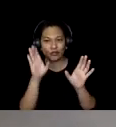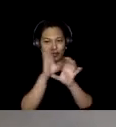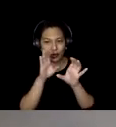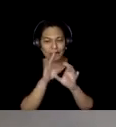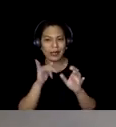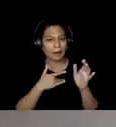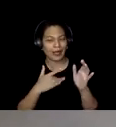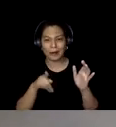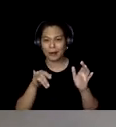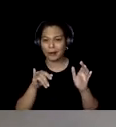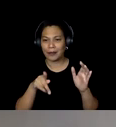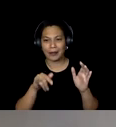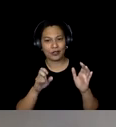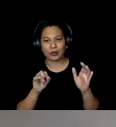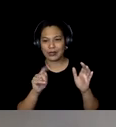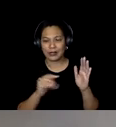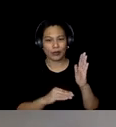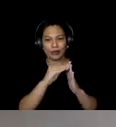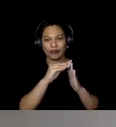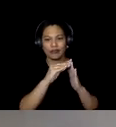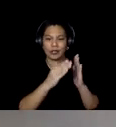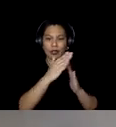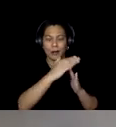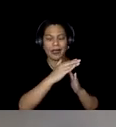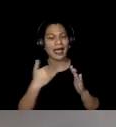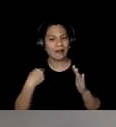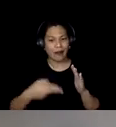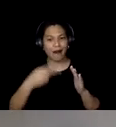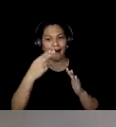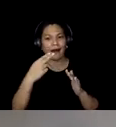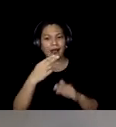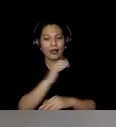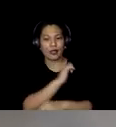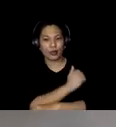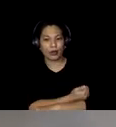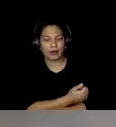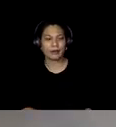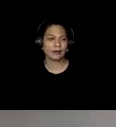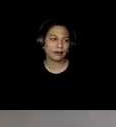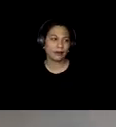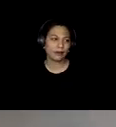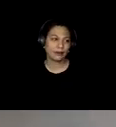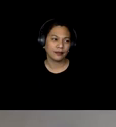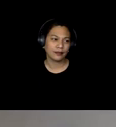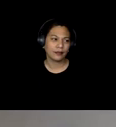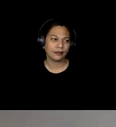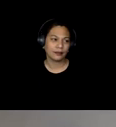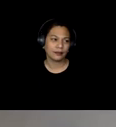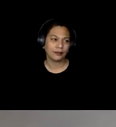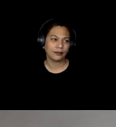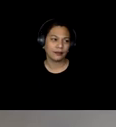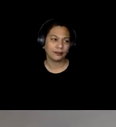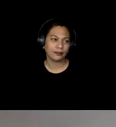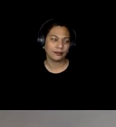results. And they have high domain authority. Hey Althea, before you go on, there's a question about the